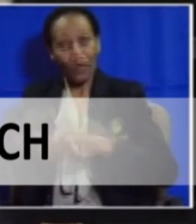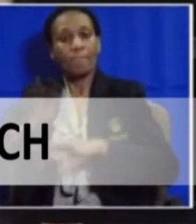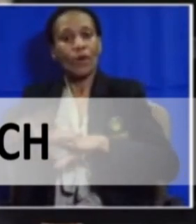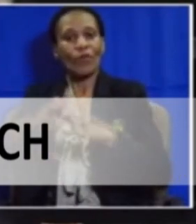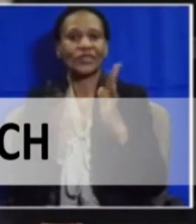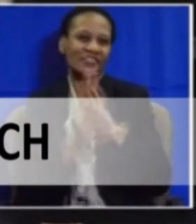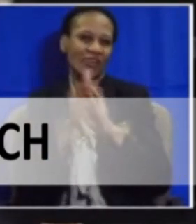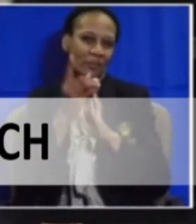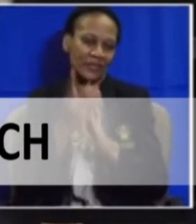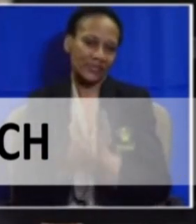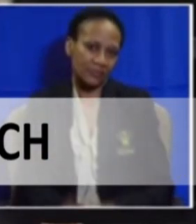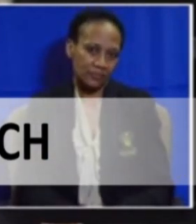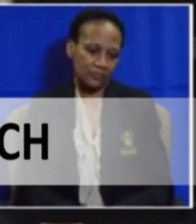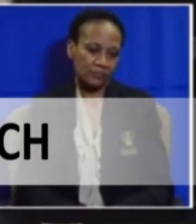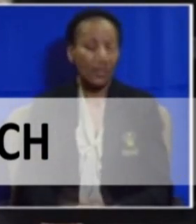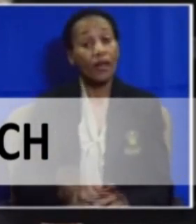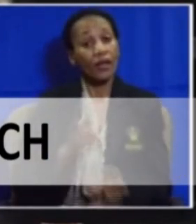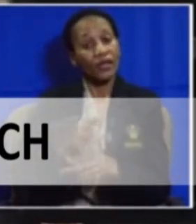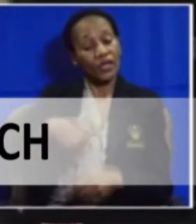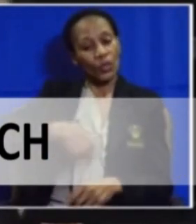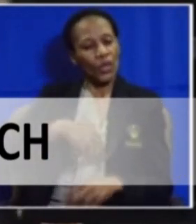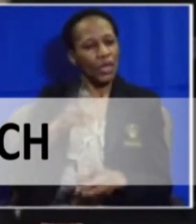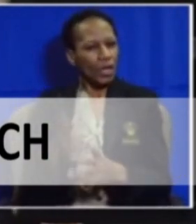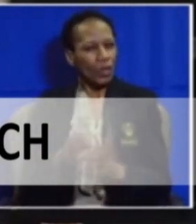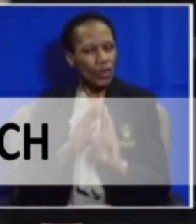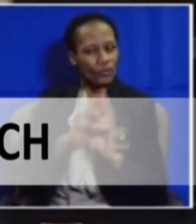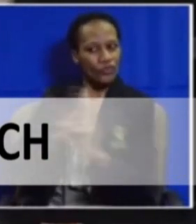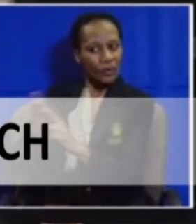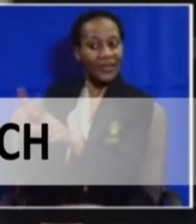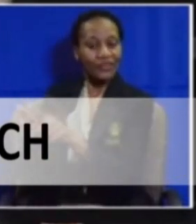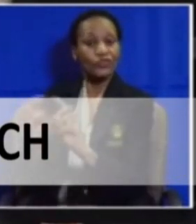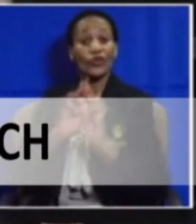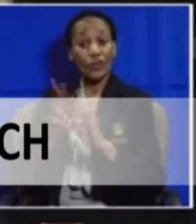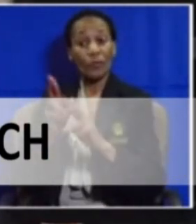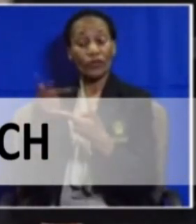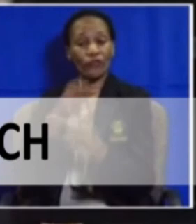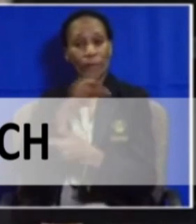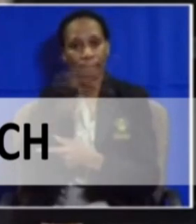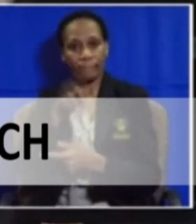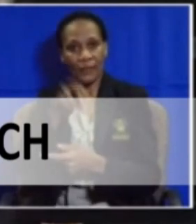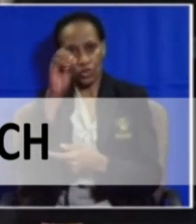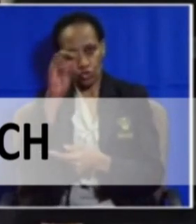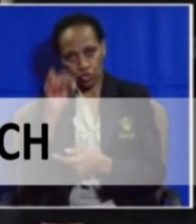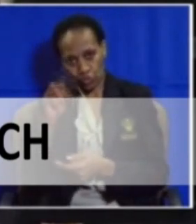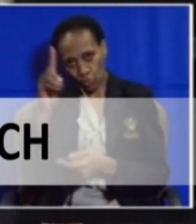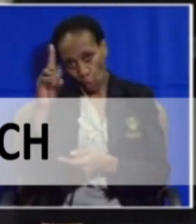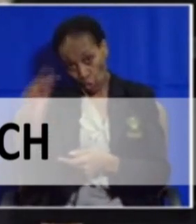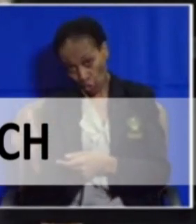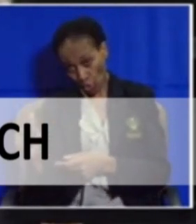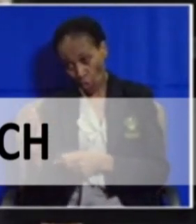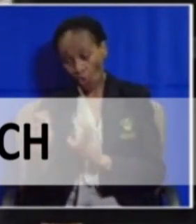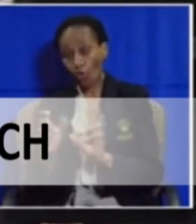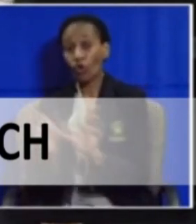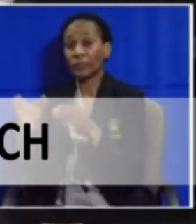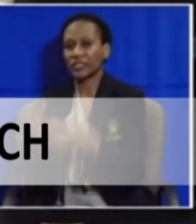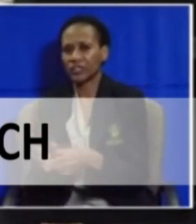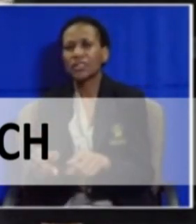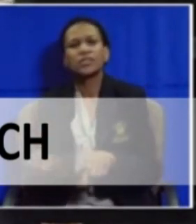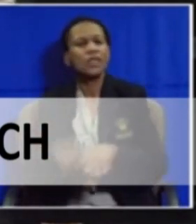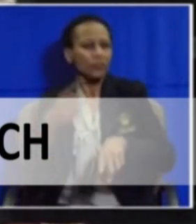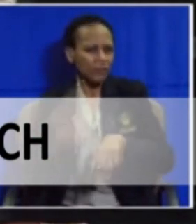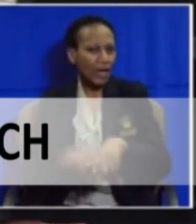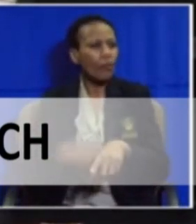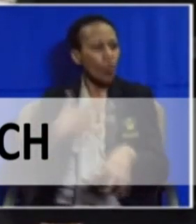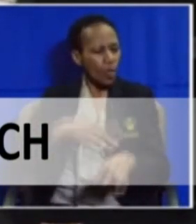We are also responding formally to the Zondo Commission report. In the meantime, we must take bold steps to improve state capacity